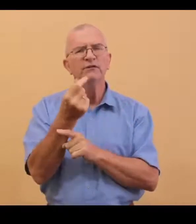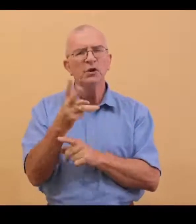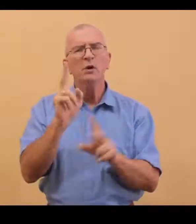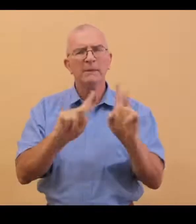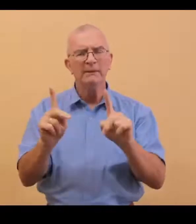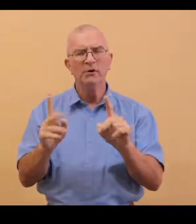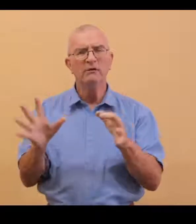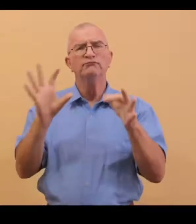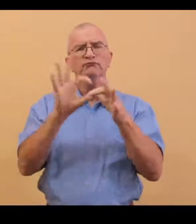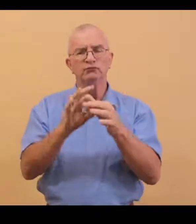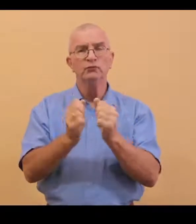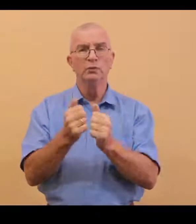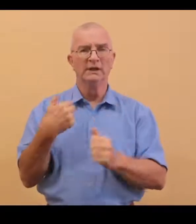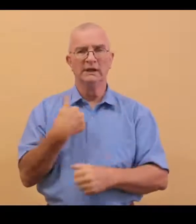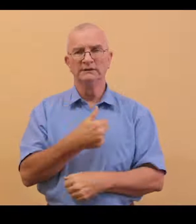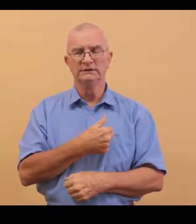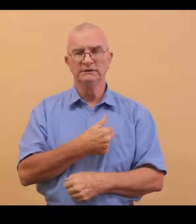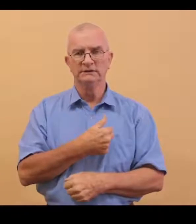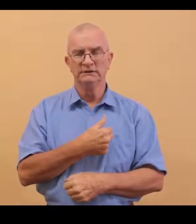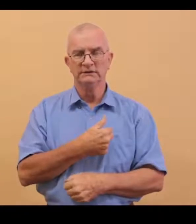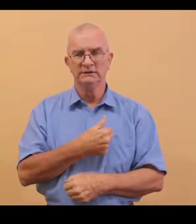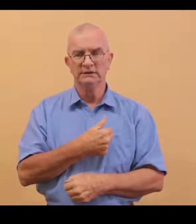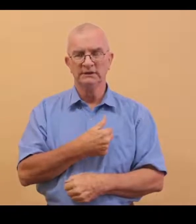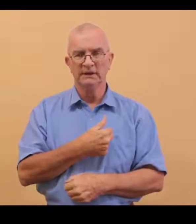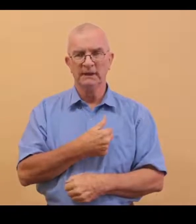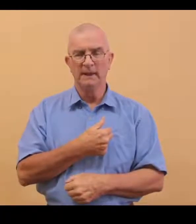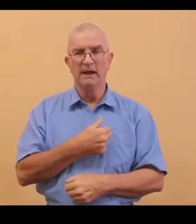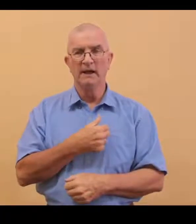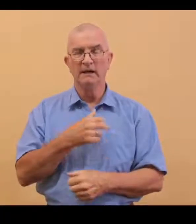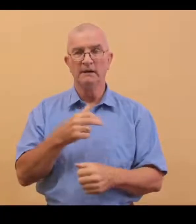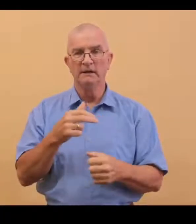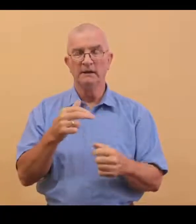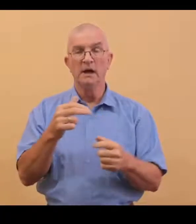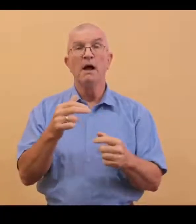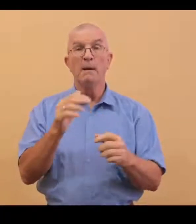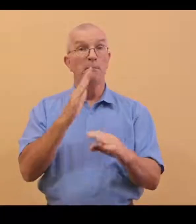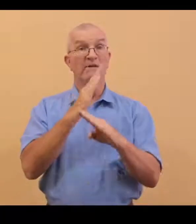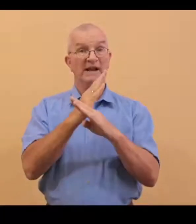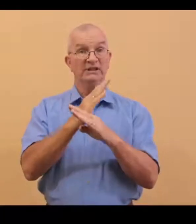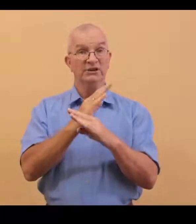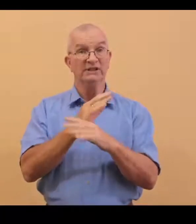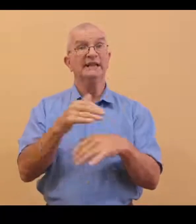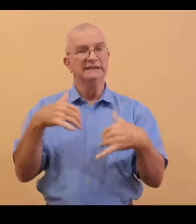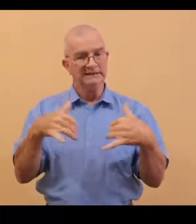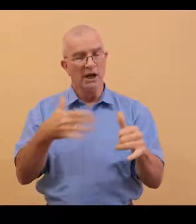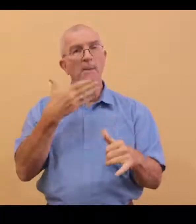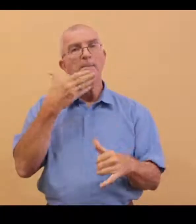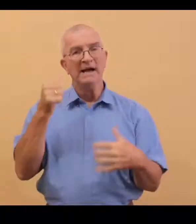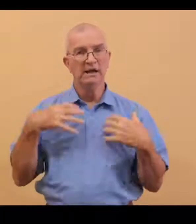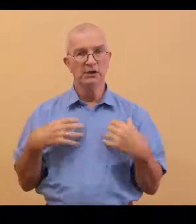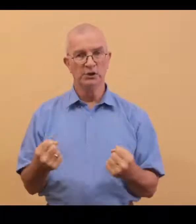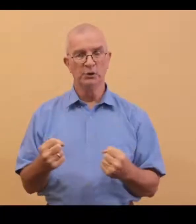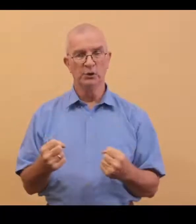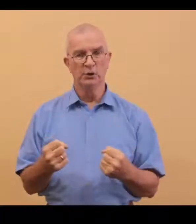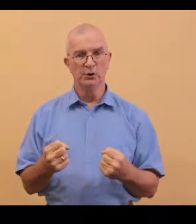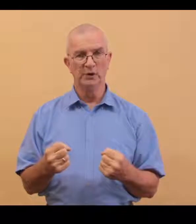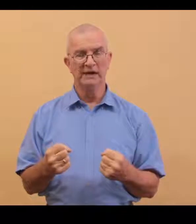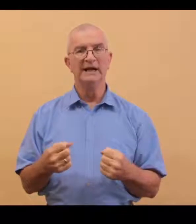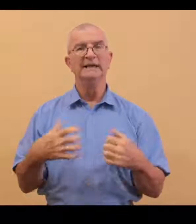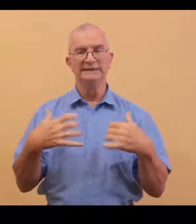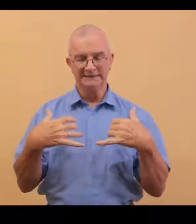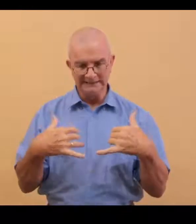the bandwagon. Friends, the popular adage, prevention is still better than cure, is